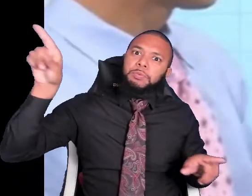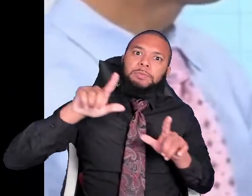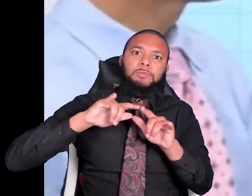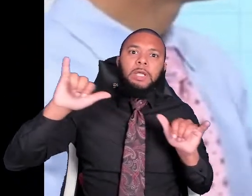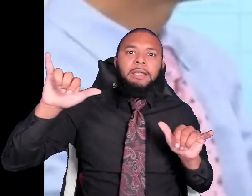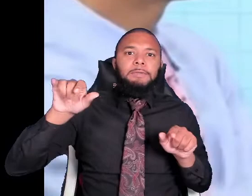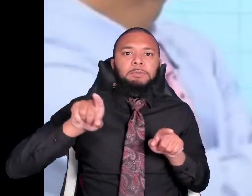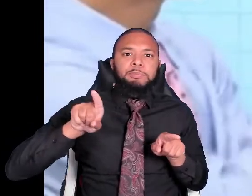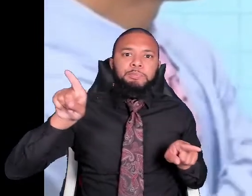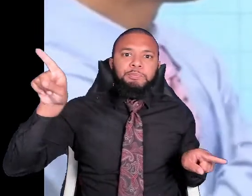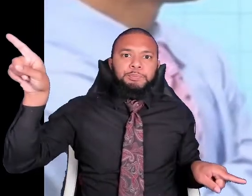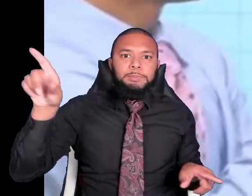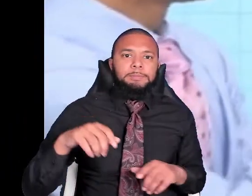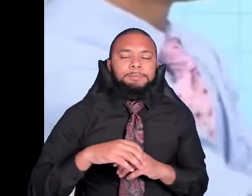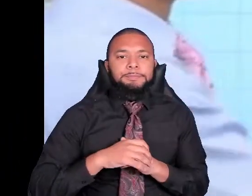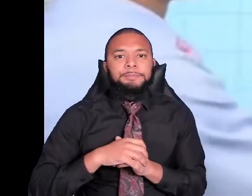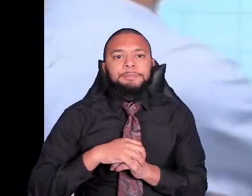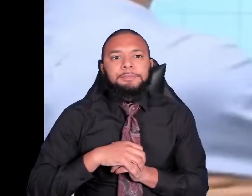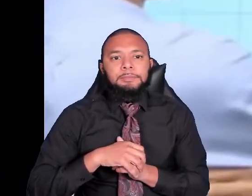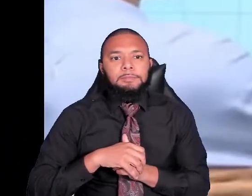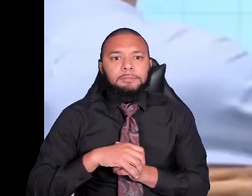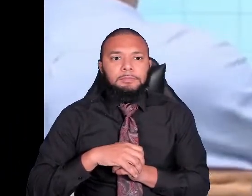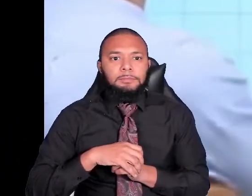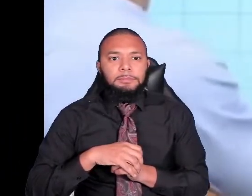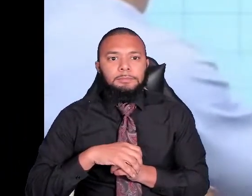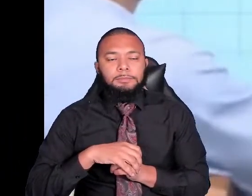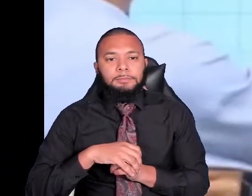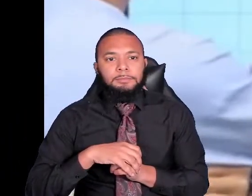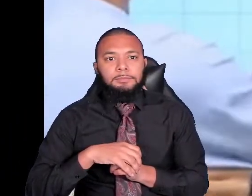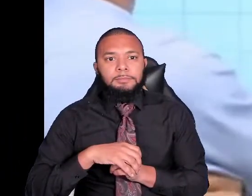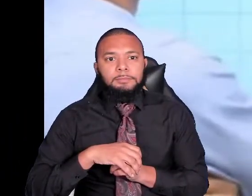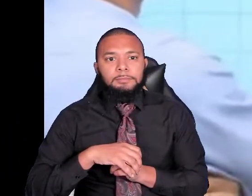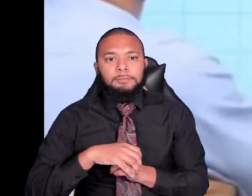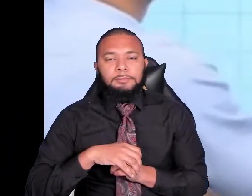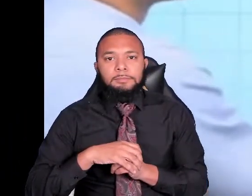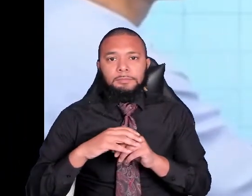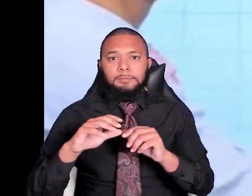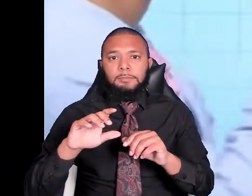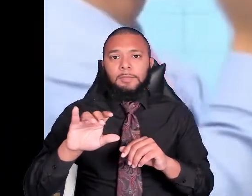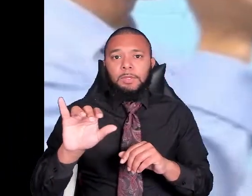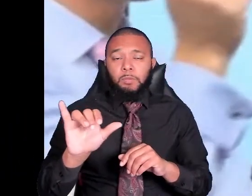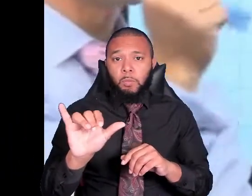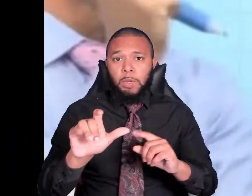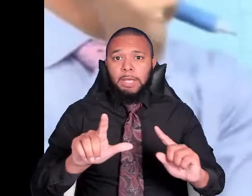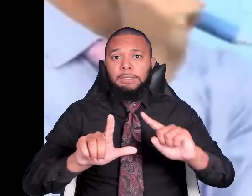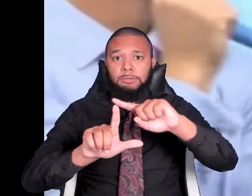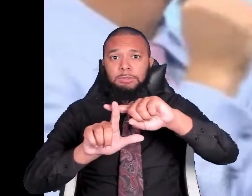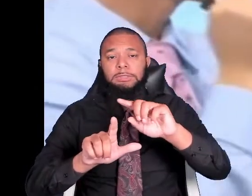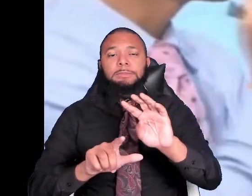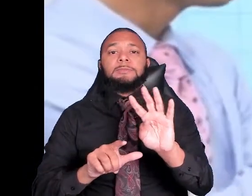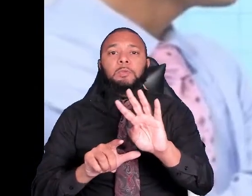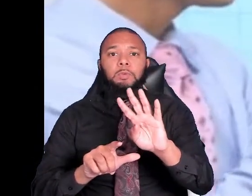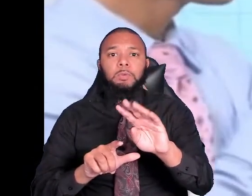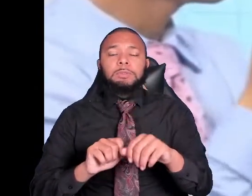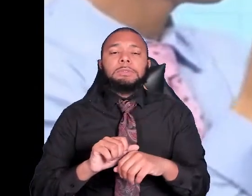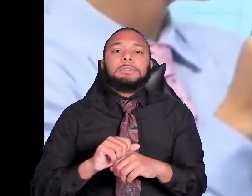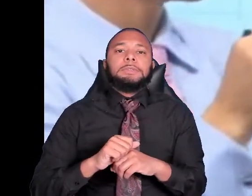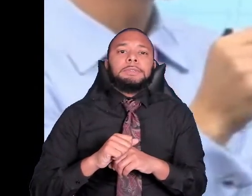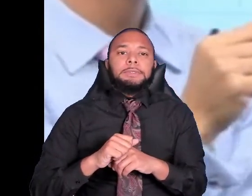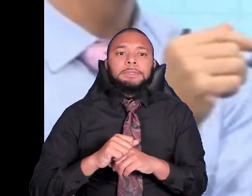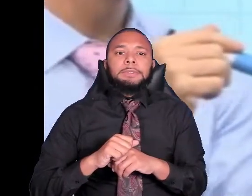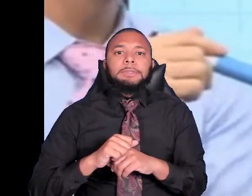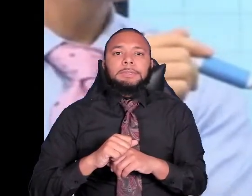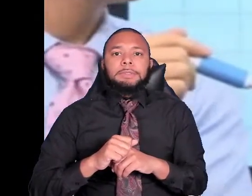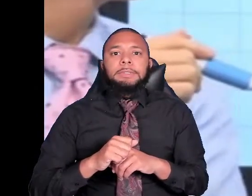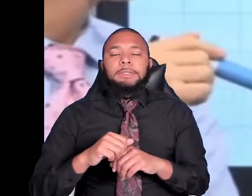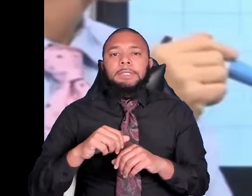north and south. The y-intercept was 4 and the slope was negative 2. There's one last thing we have to